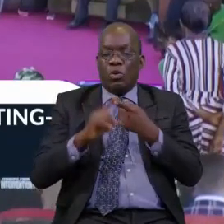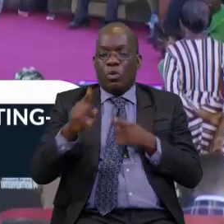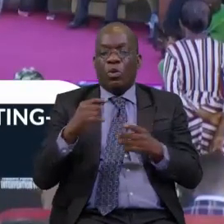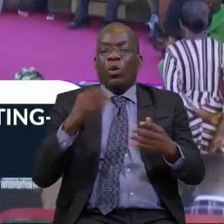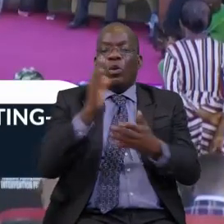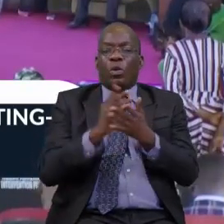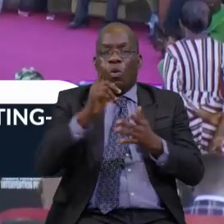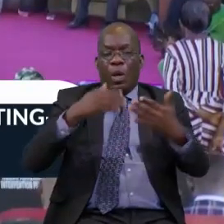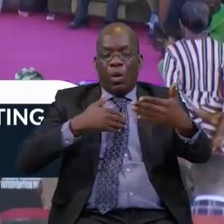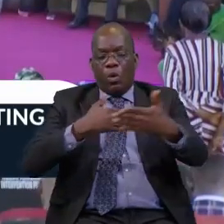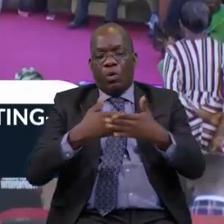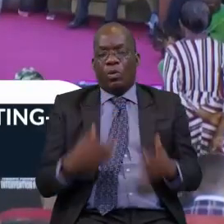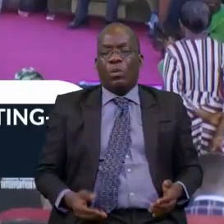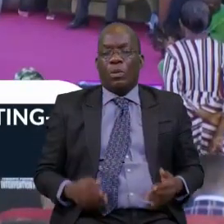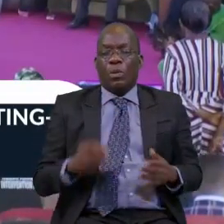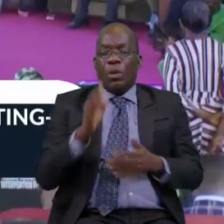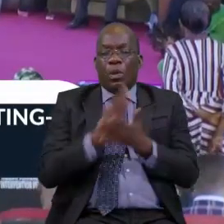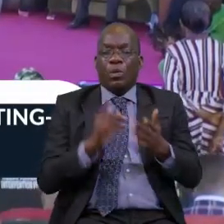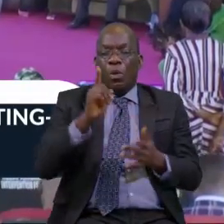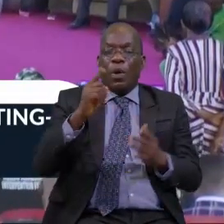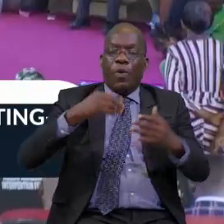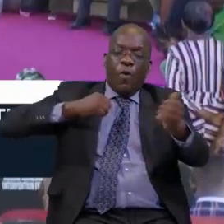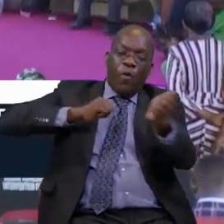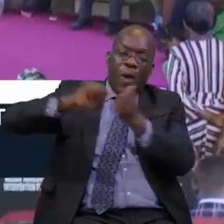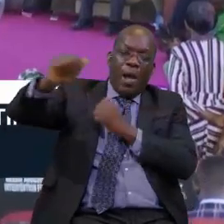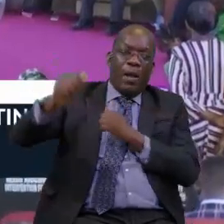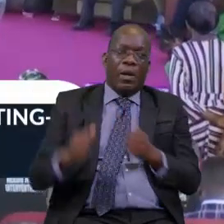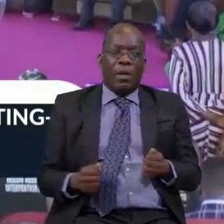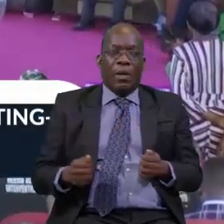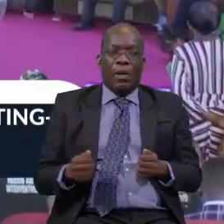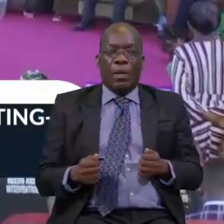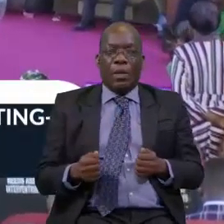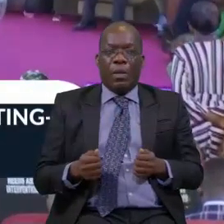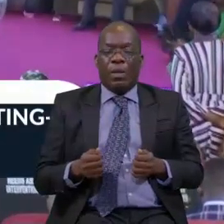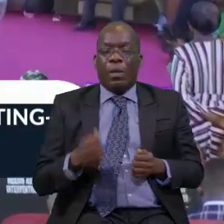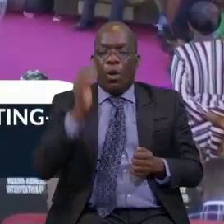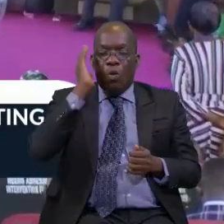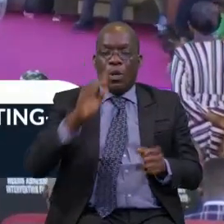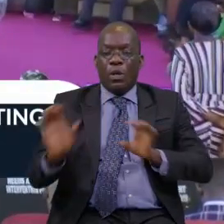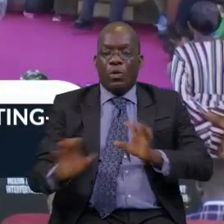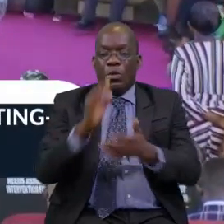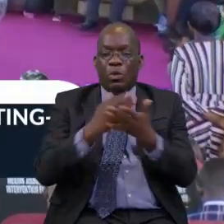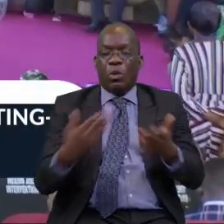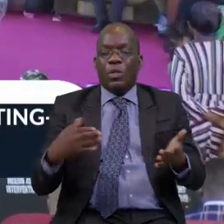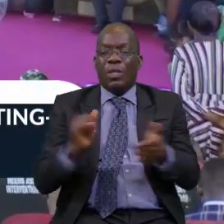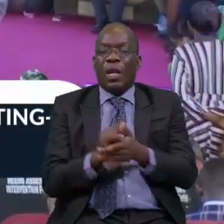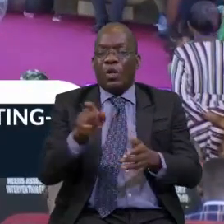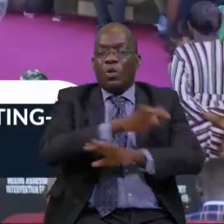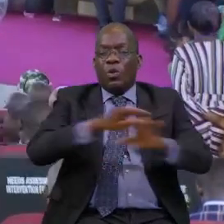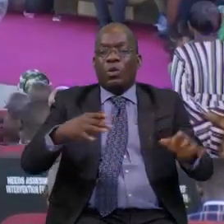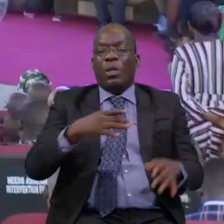near, somebody far away will do something that you don't appreciate. And